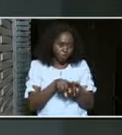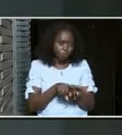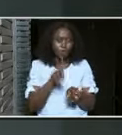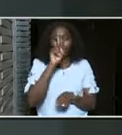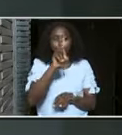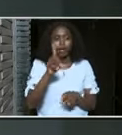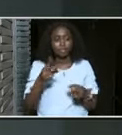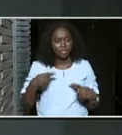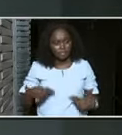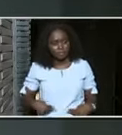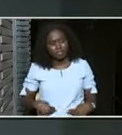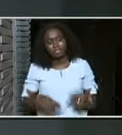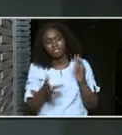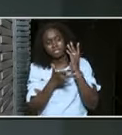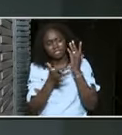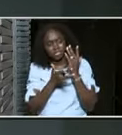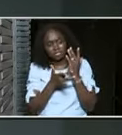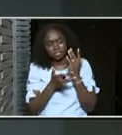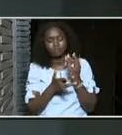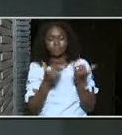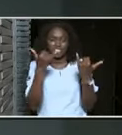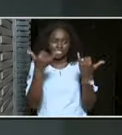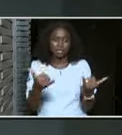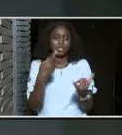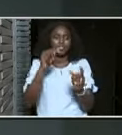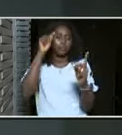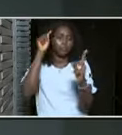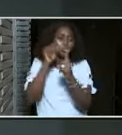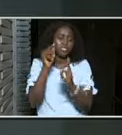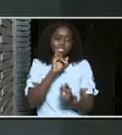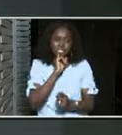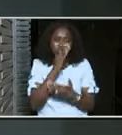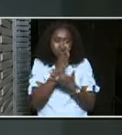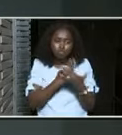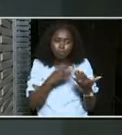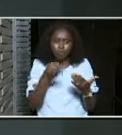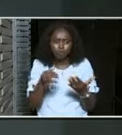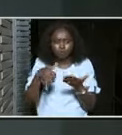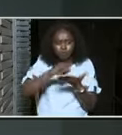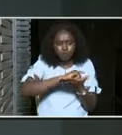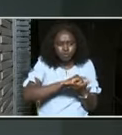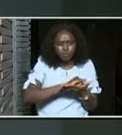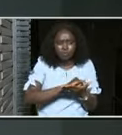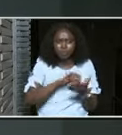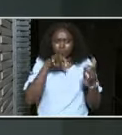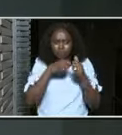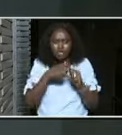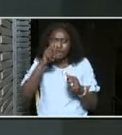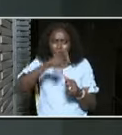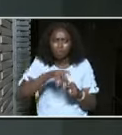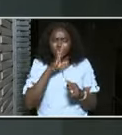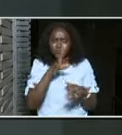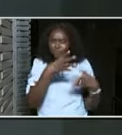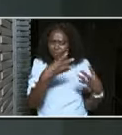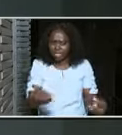health technology. Okay. Now, the point is that some of those bottlenecks must be addressed. I have